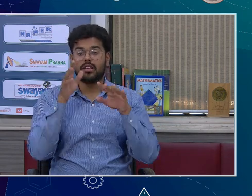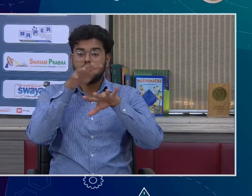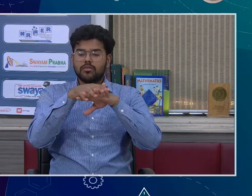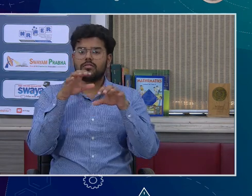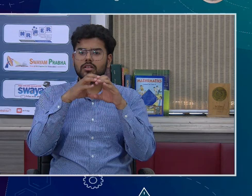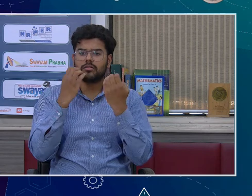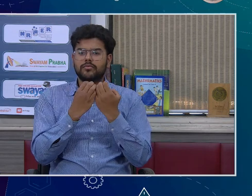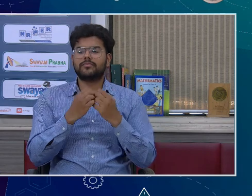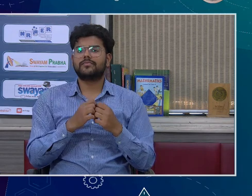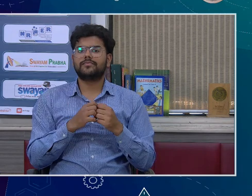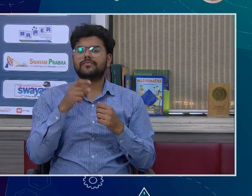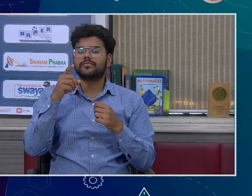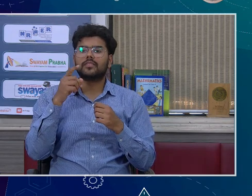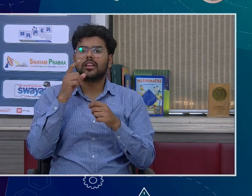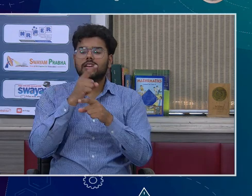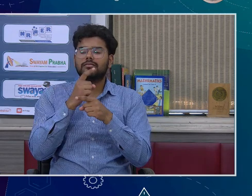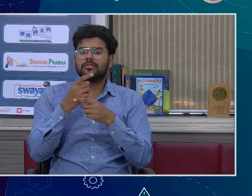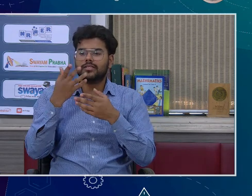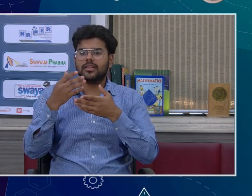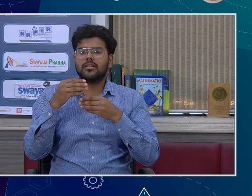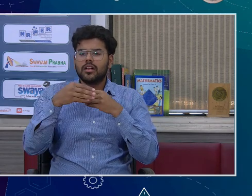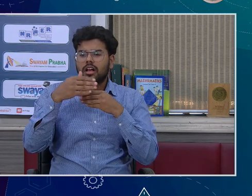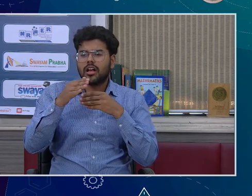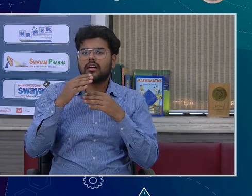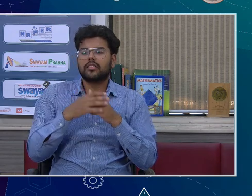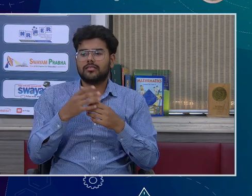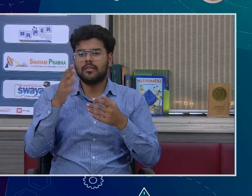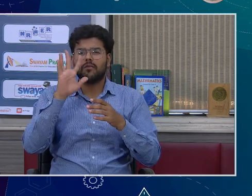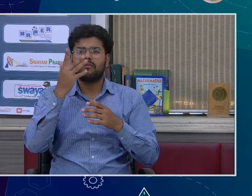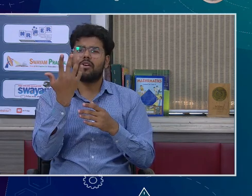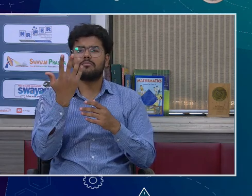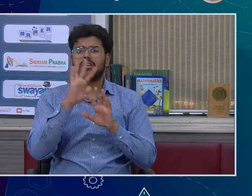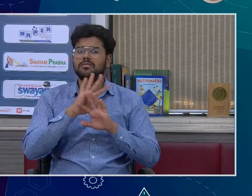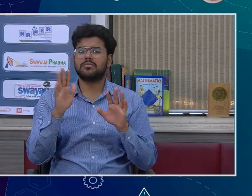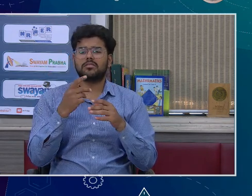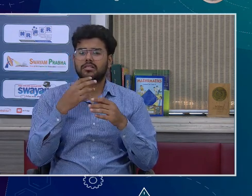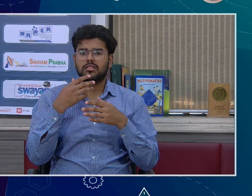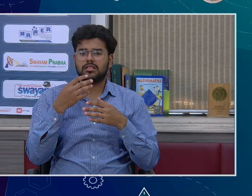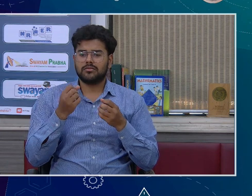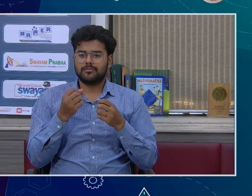classroom, Mrs. Mukherjee, we have to move ahead because we have hardly 5 minutes in this session. Okay. Yes.